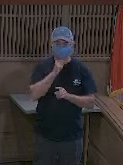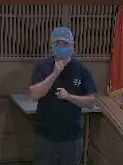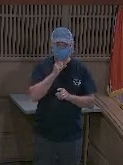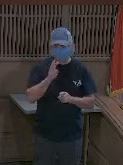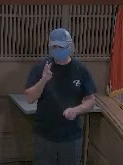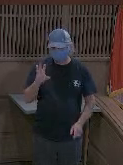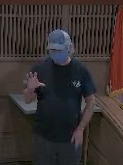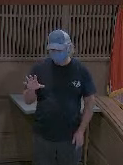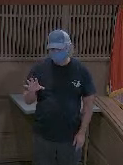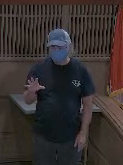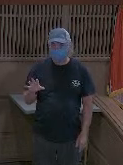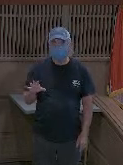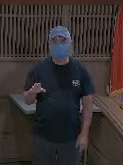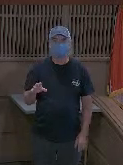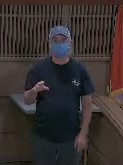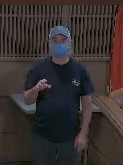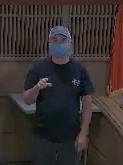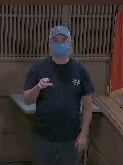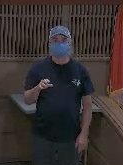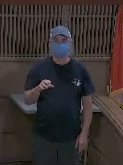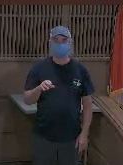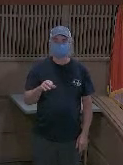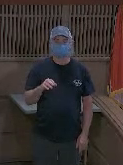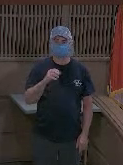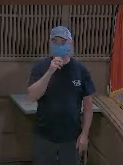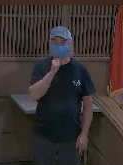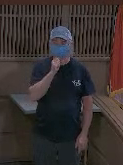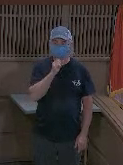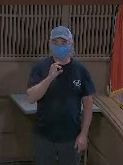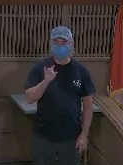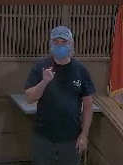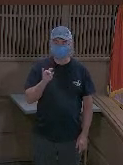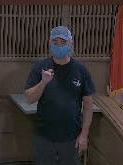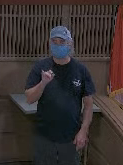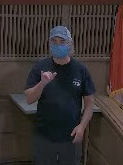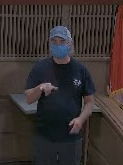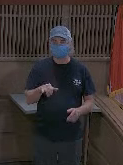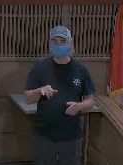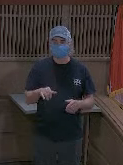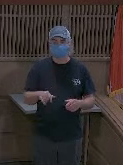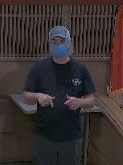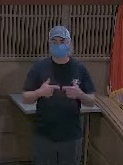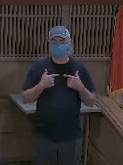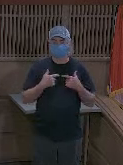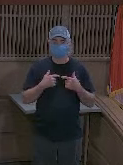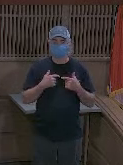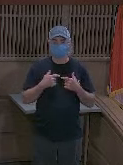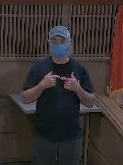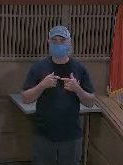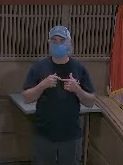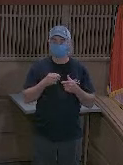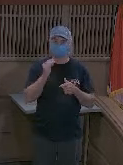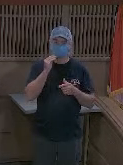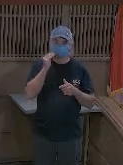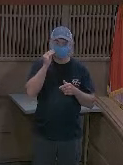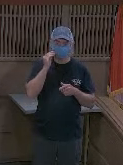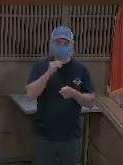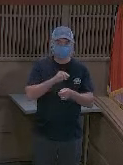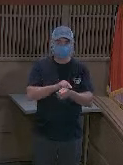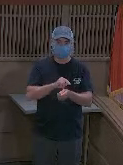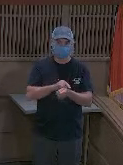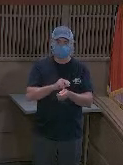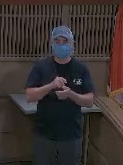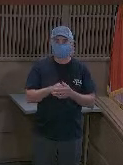older, age 18 and older who live in long-term care settings, and those 18 who have underlying